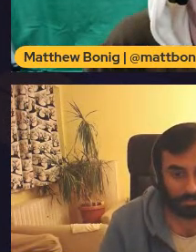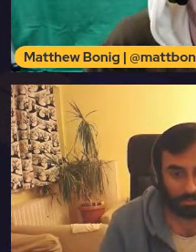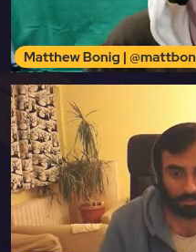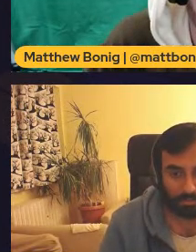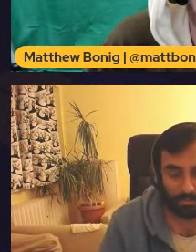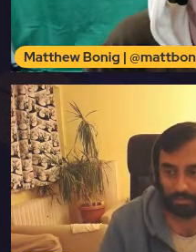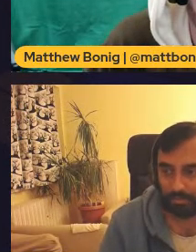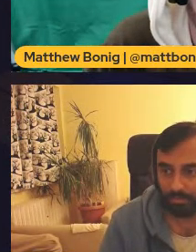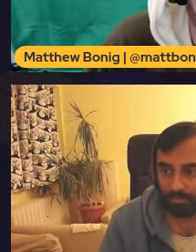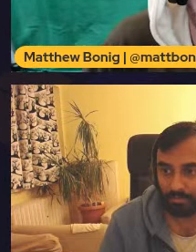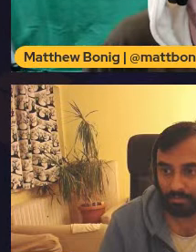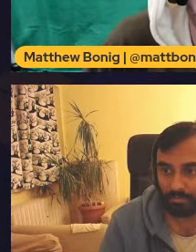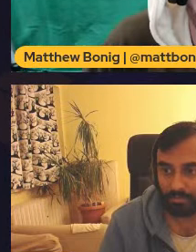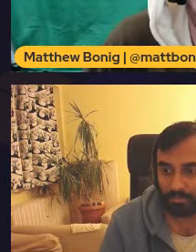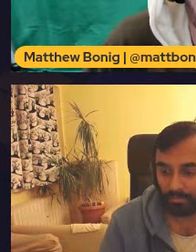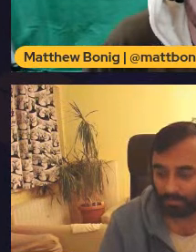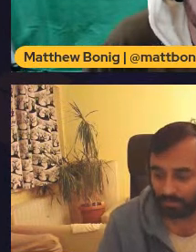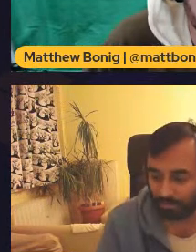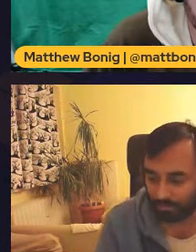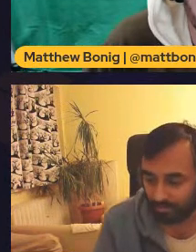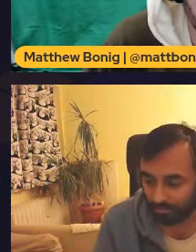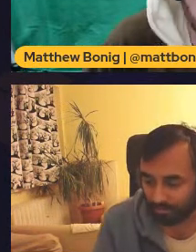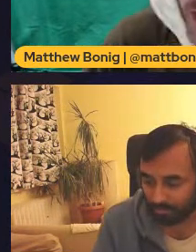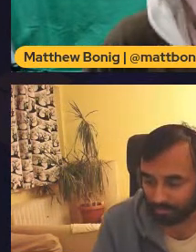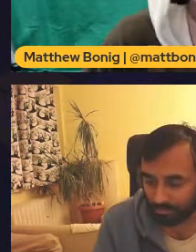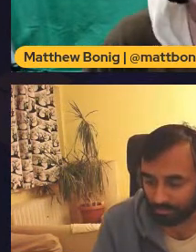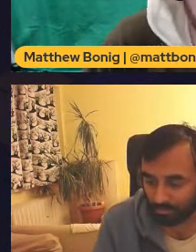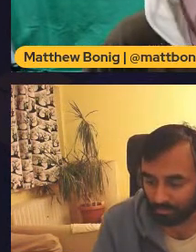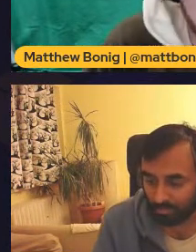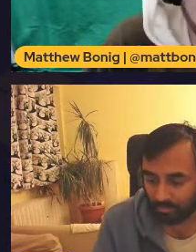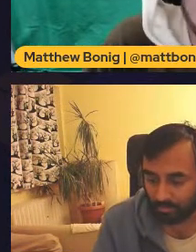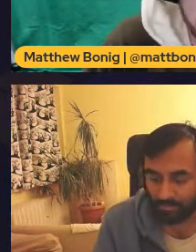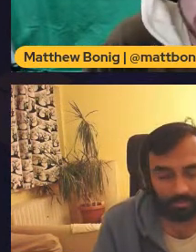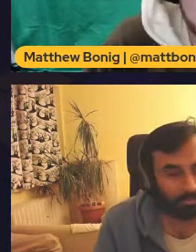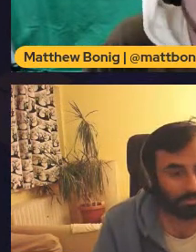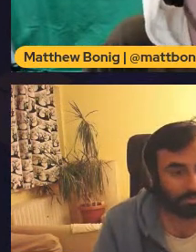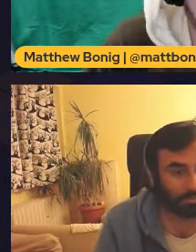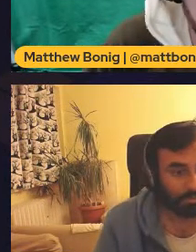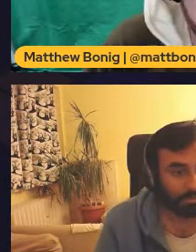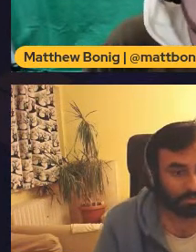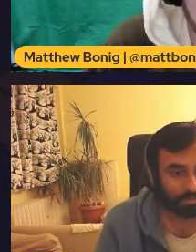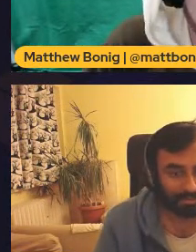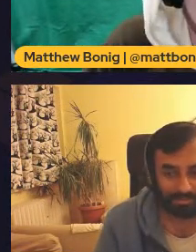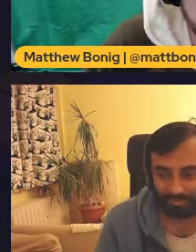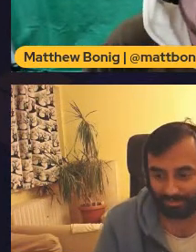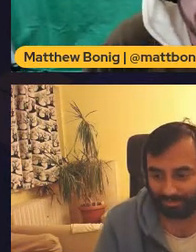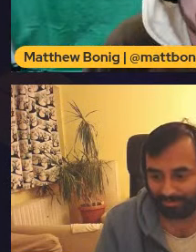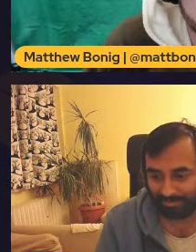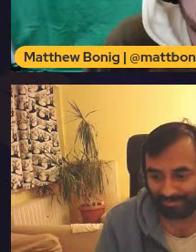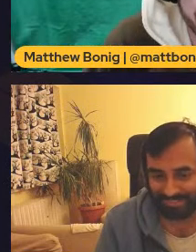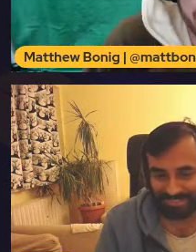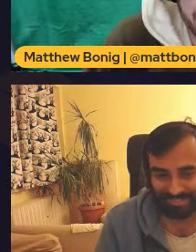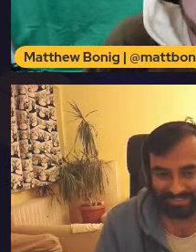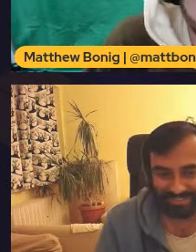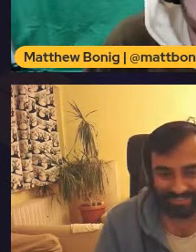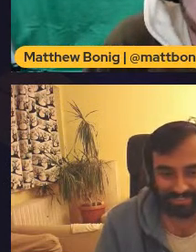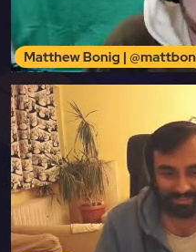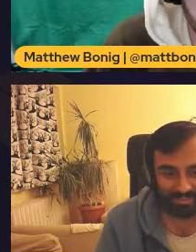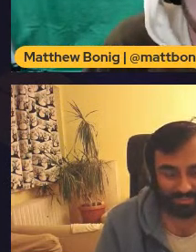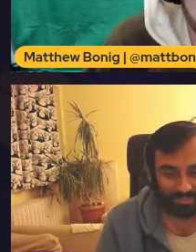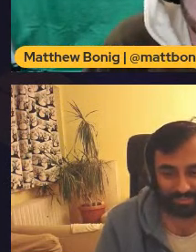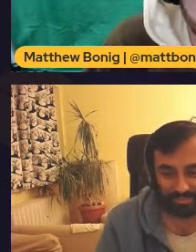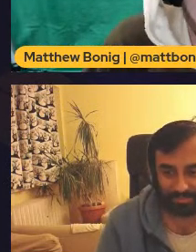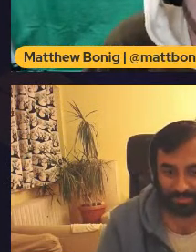Someone just asked where they can get this costume. They can have mine. So No, there you go. There's the answer. You don't want his. That